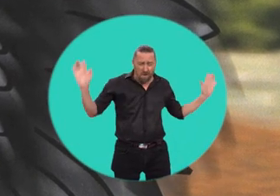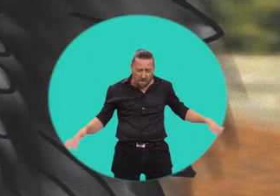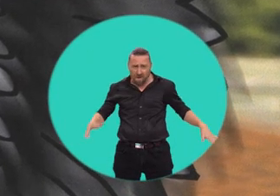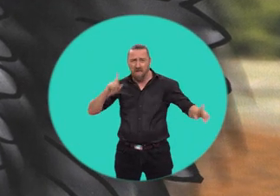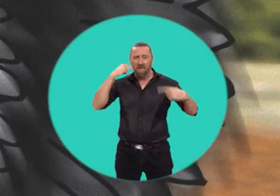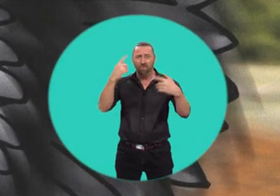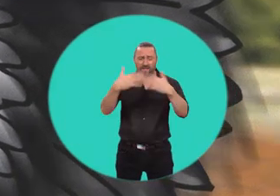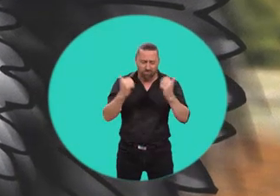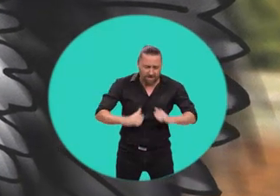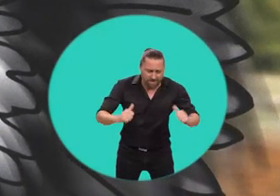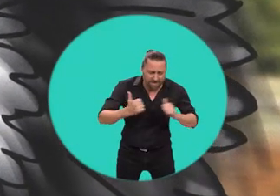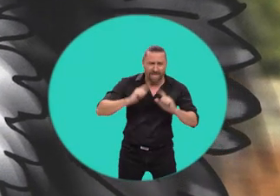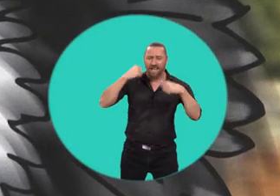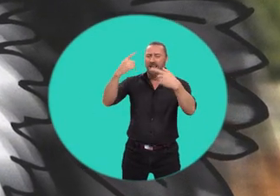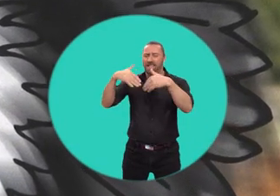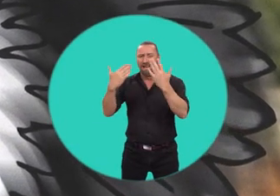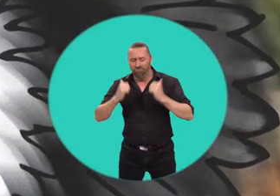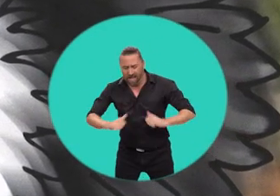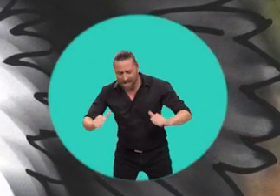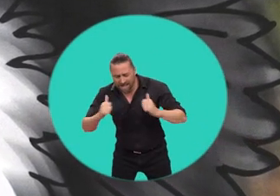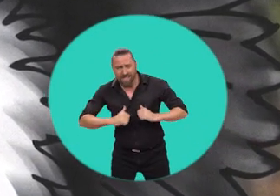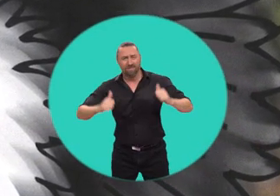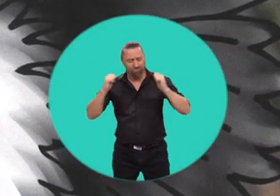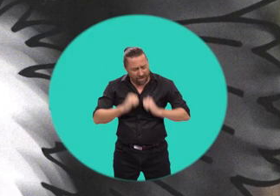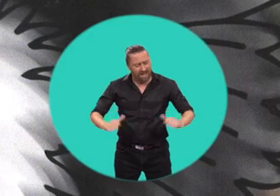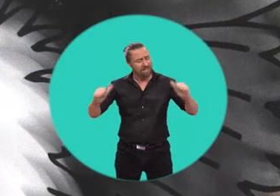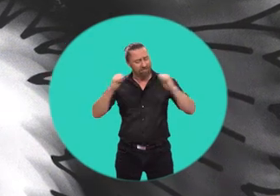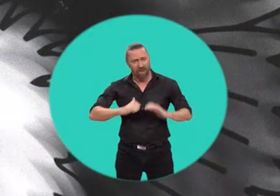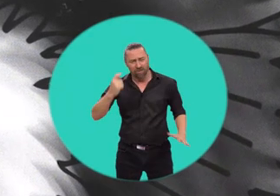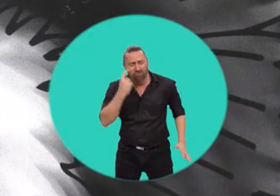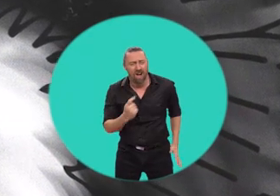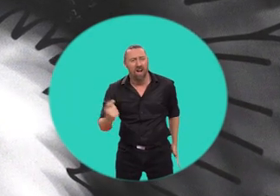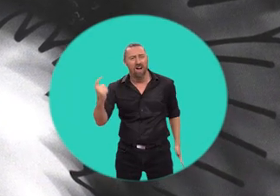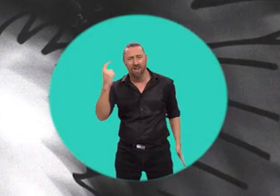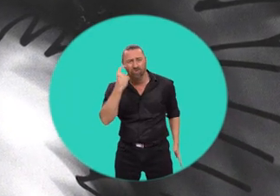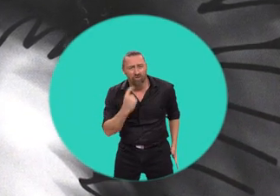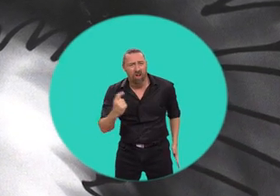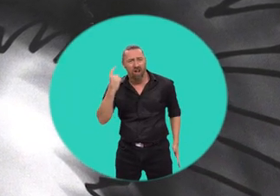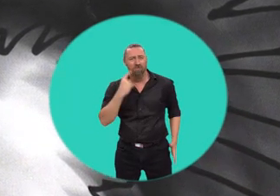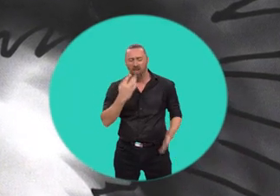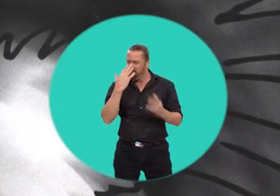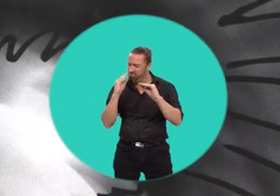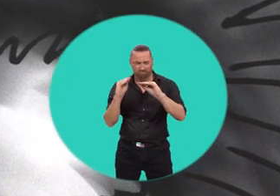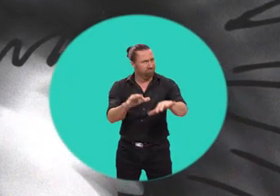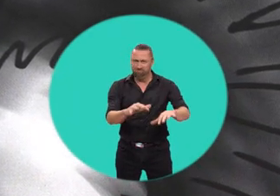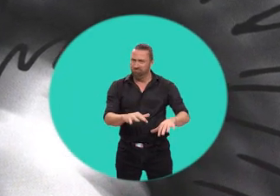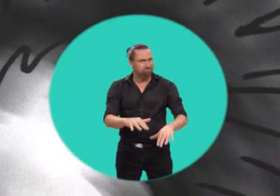Day after day, she practiced her flying. She never gave up. She just kept on